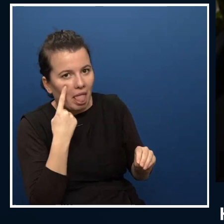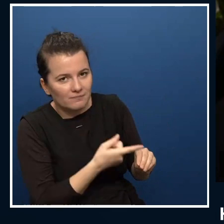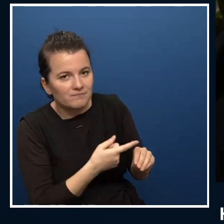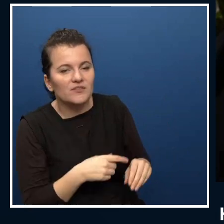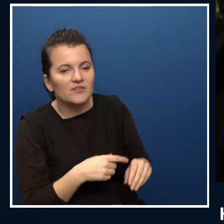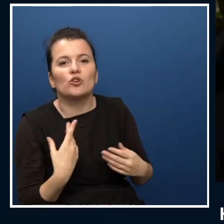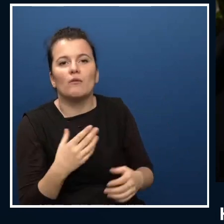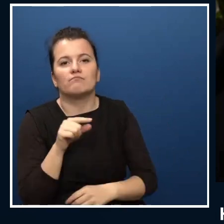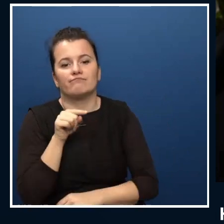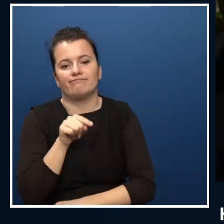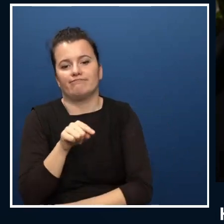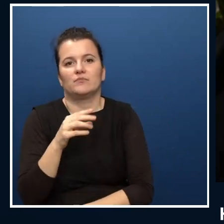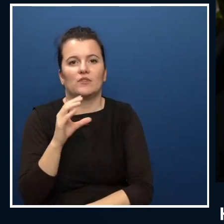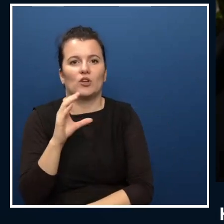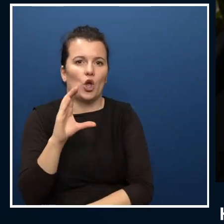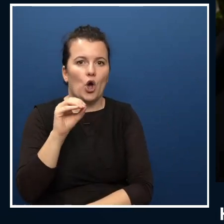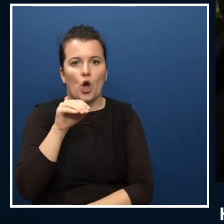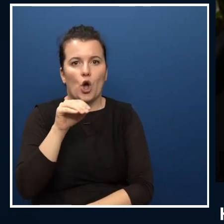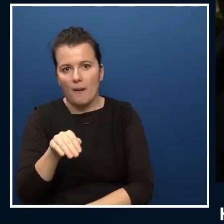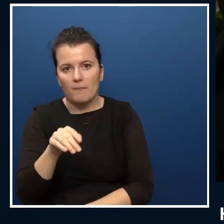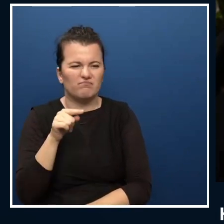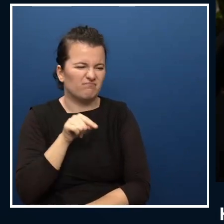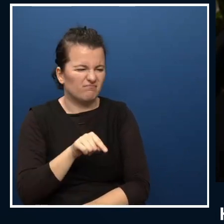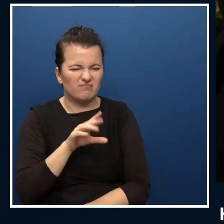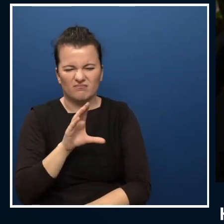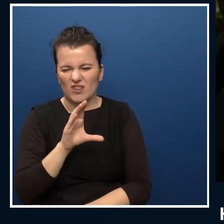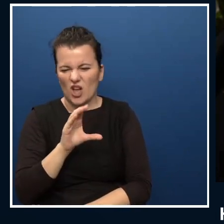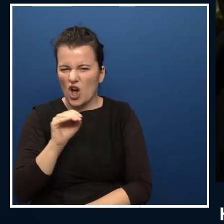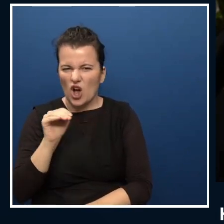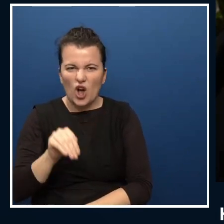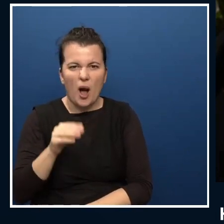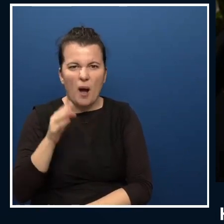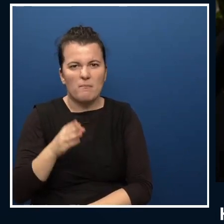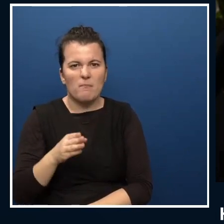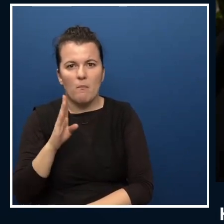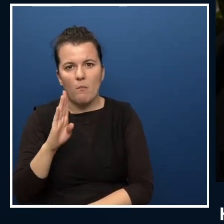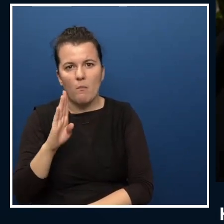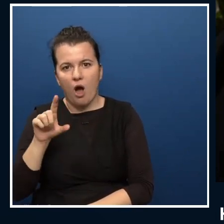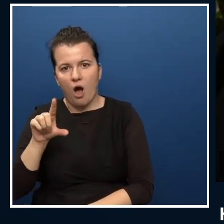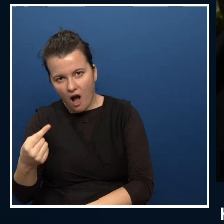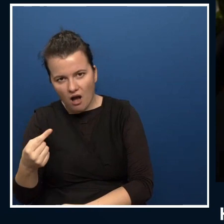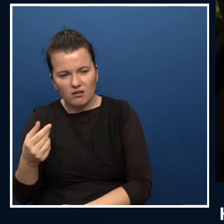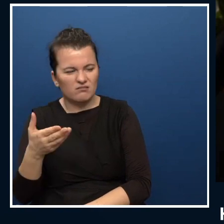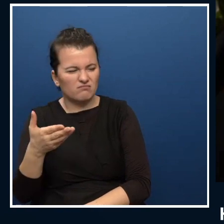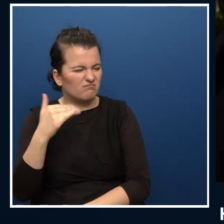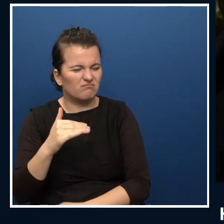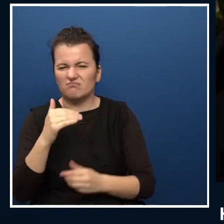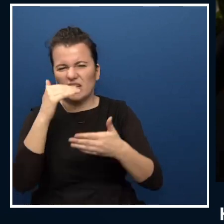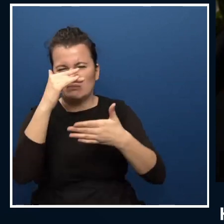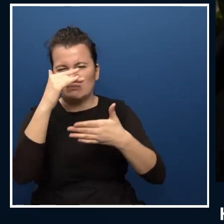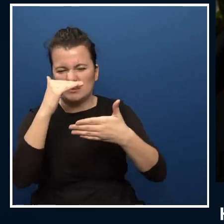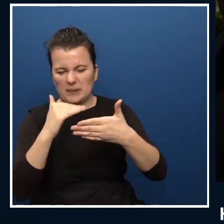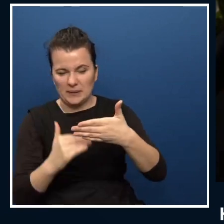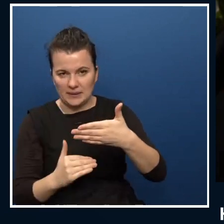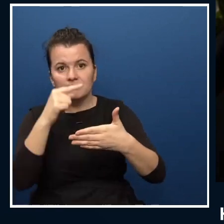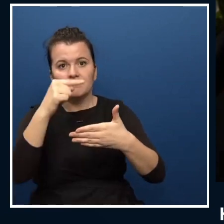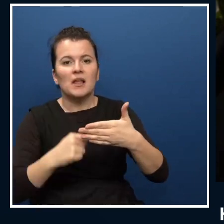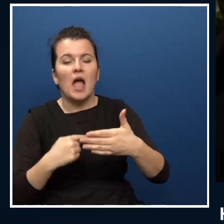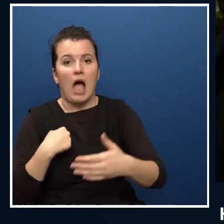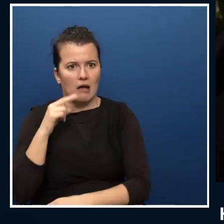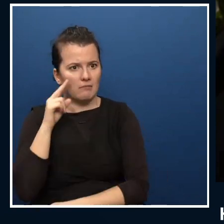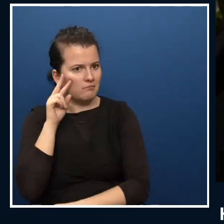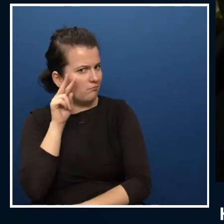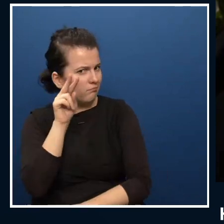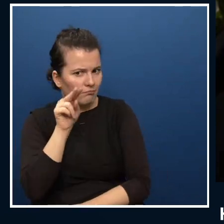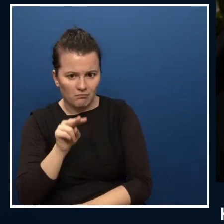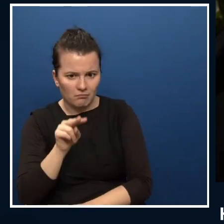Hanselman.com/blog, and Hansel Minutes, my podcast, all over. And I wasn't sure that I hadn't removed,